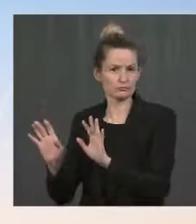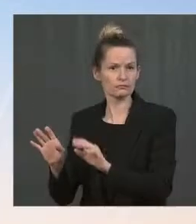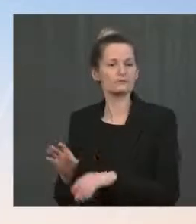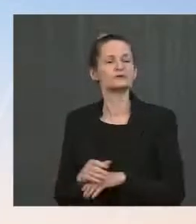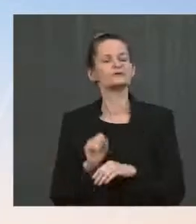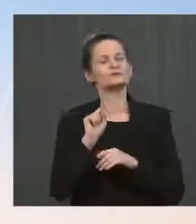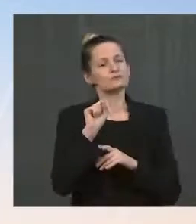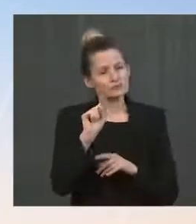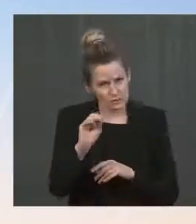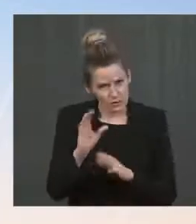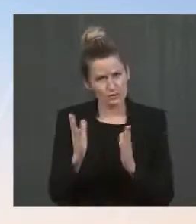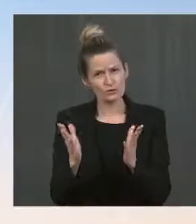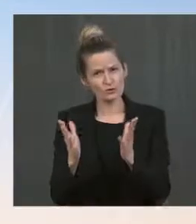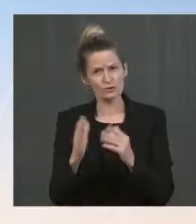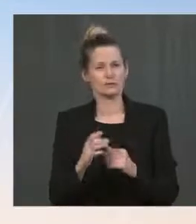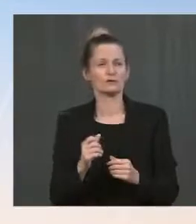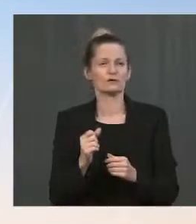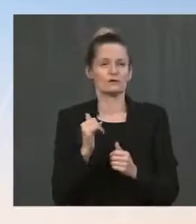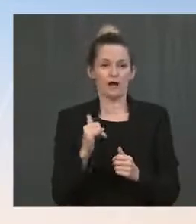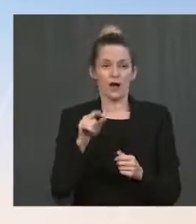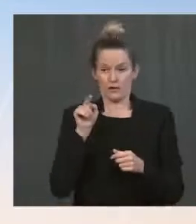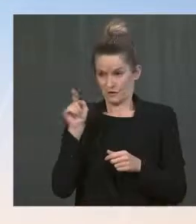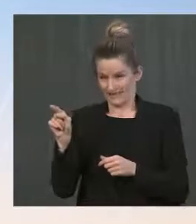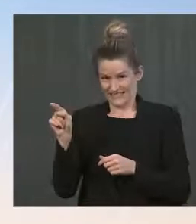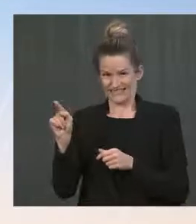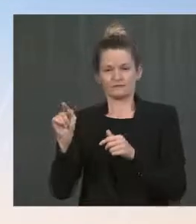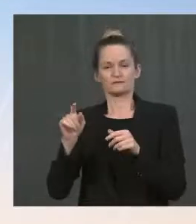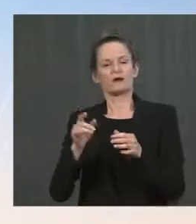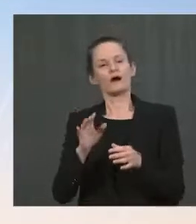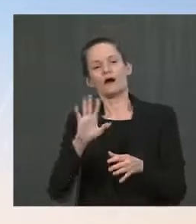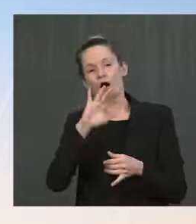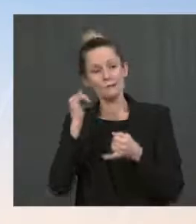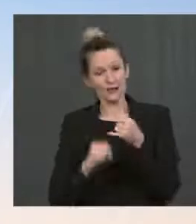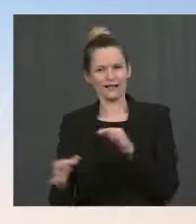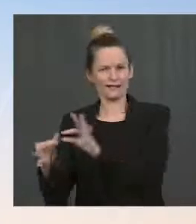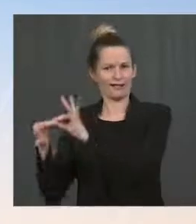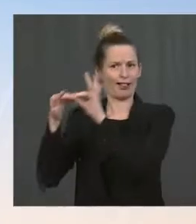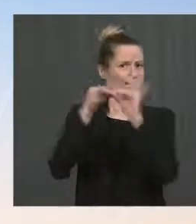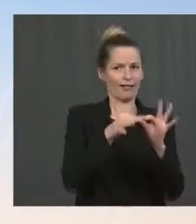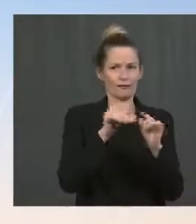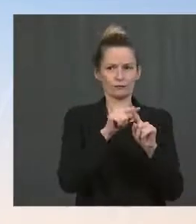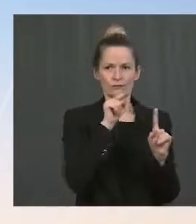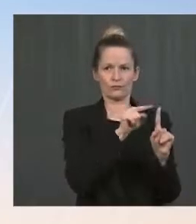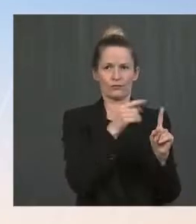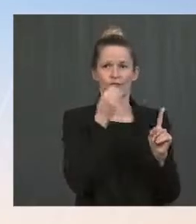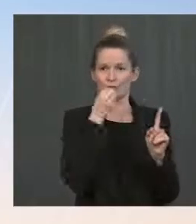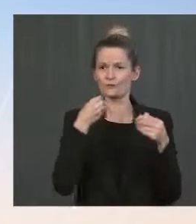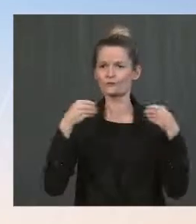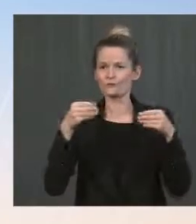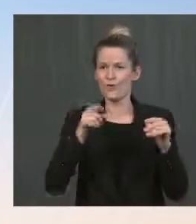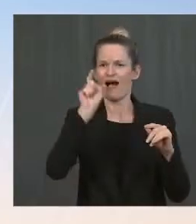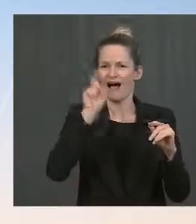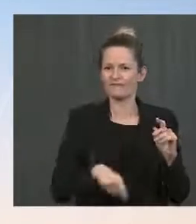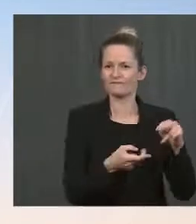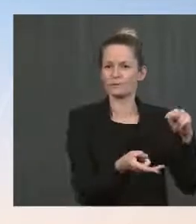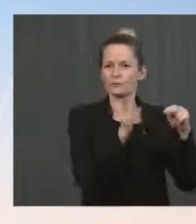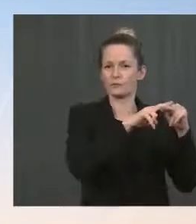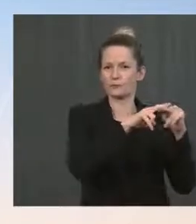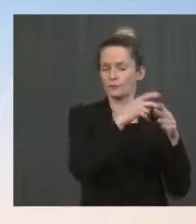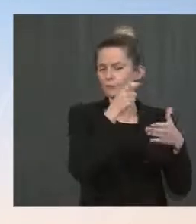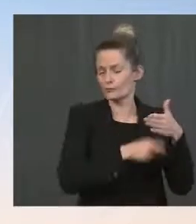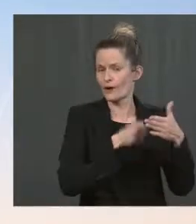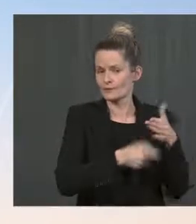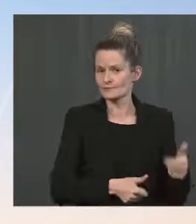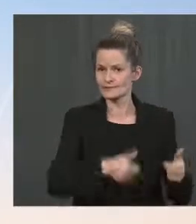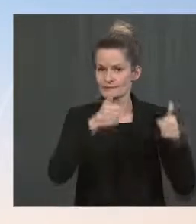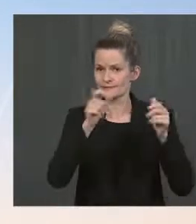overall grocery prices, in overall food and food away from food at home prices, and so it raises this